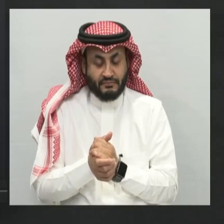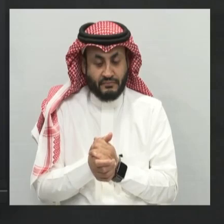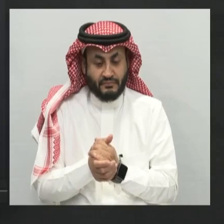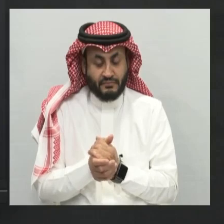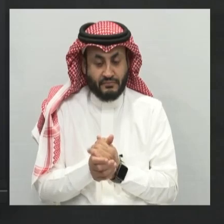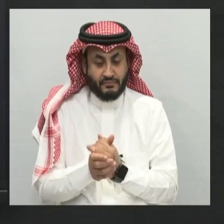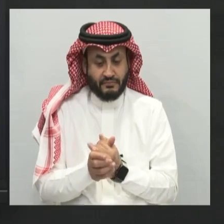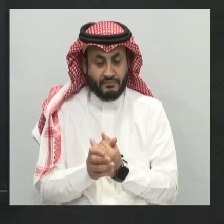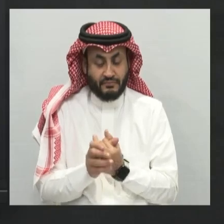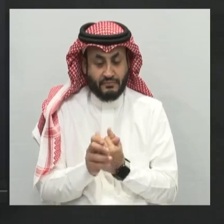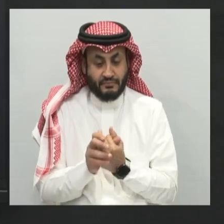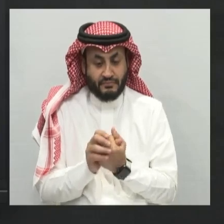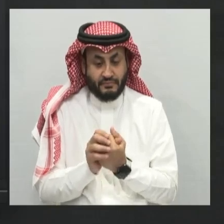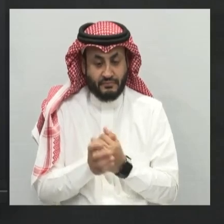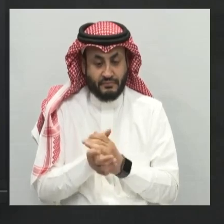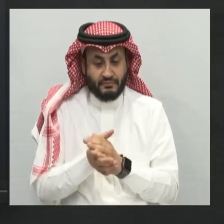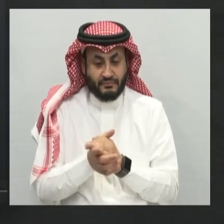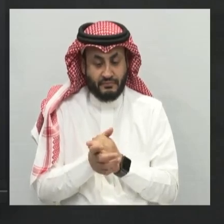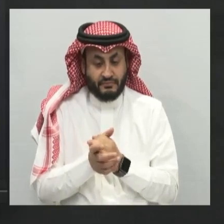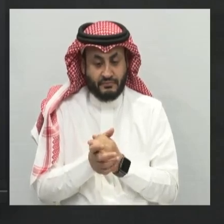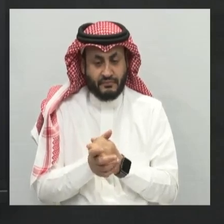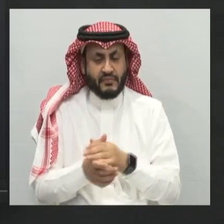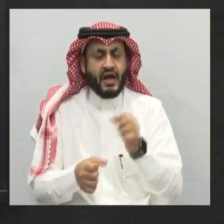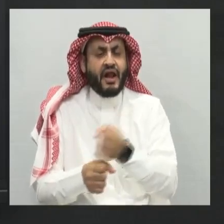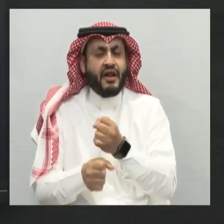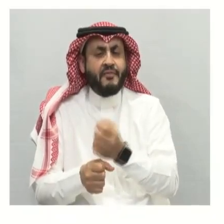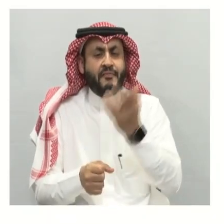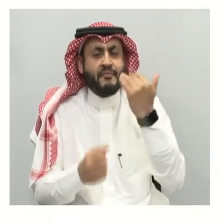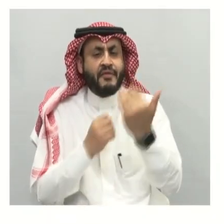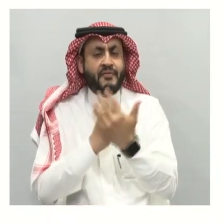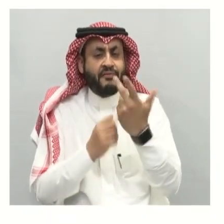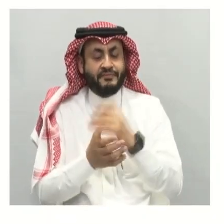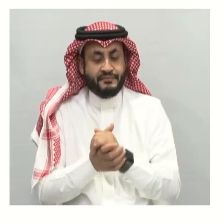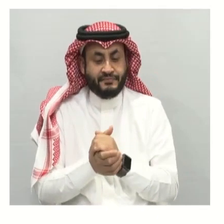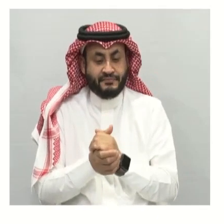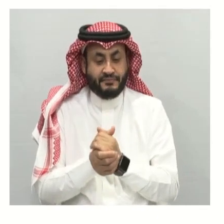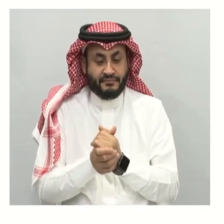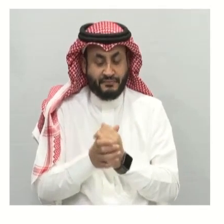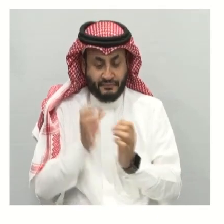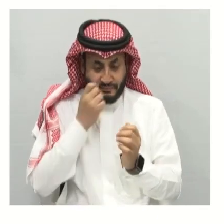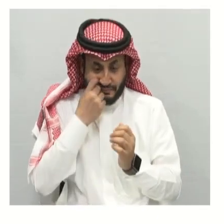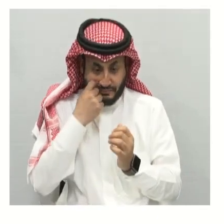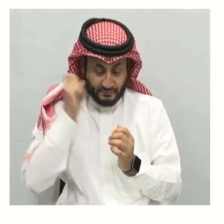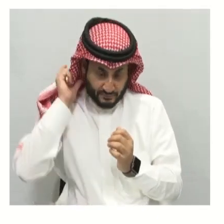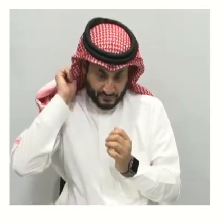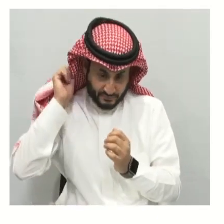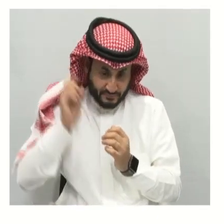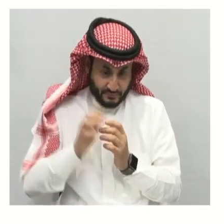Okay? So let's go over what we did last time. What did we learn last time? Do you remember last time when we learned how to act